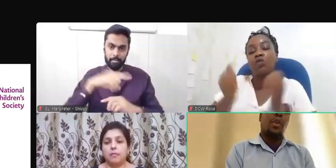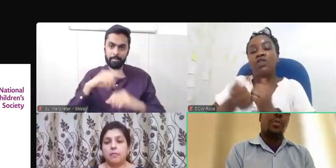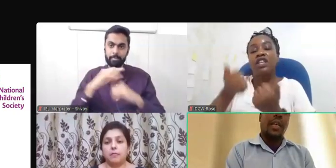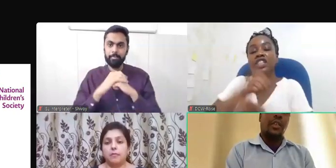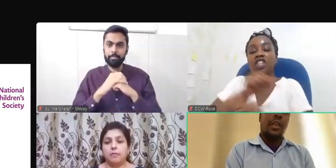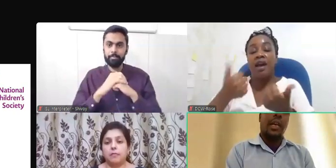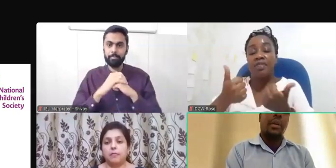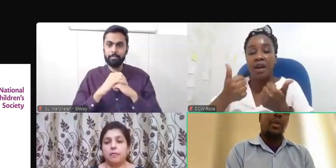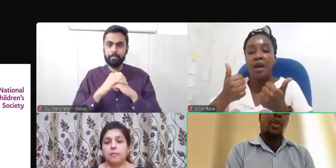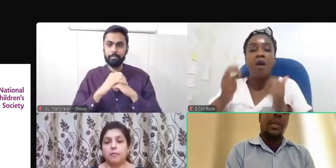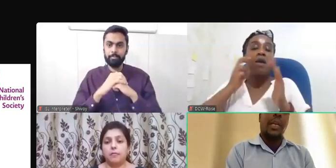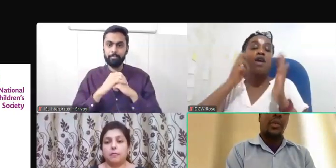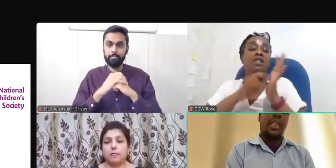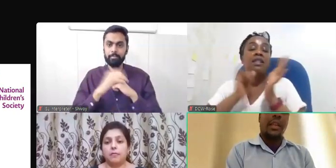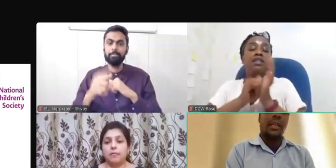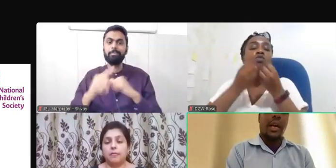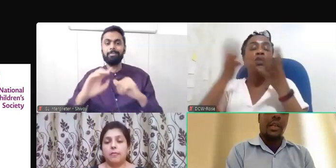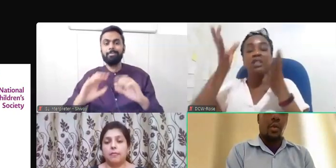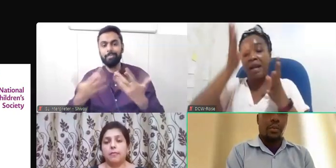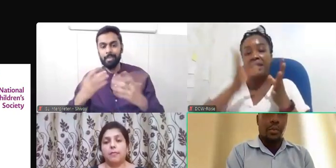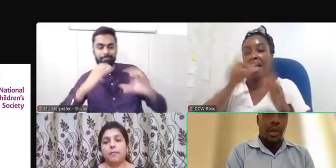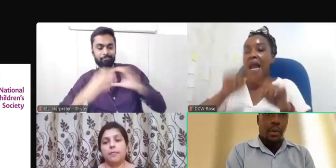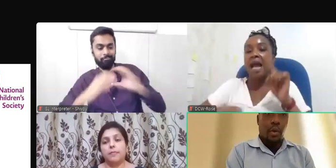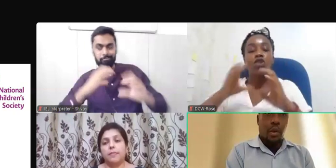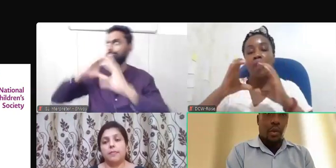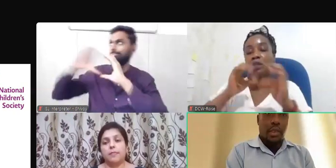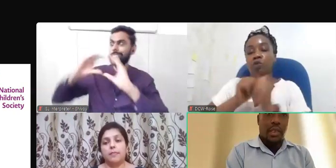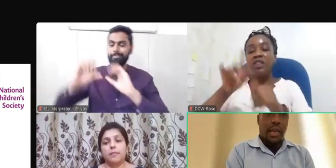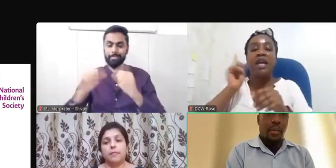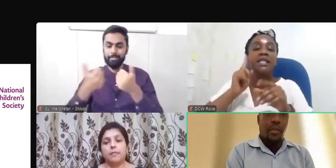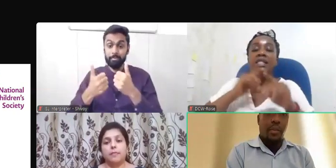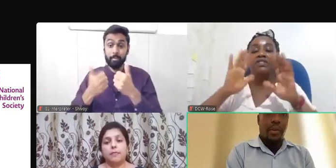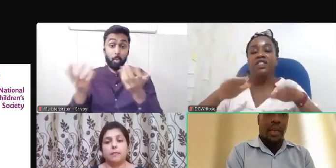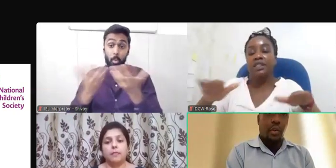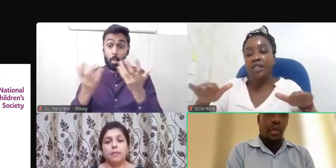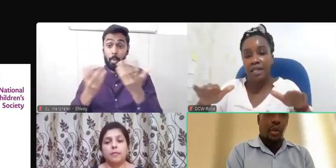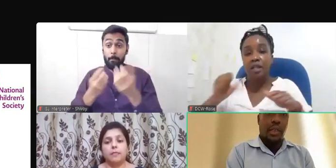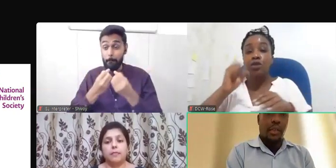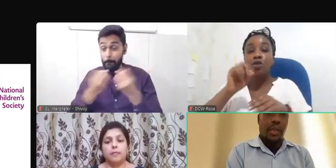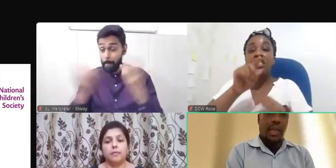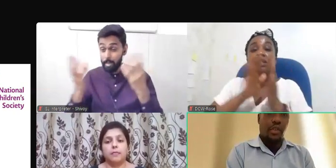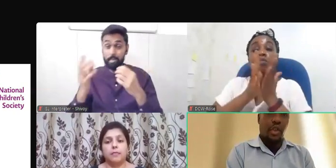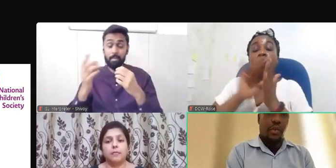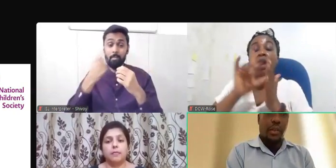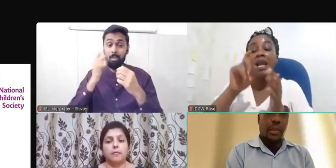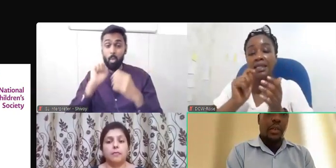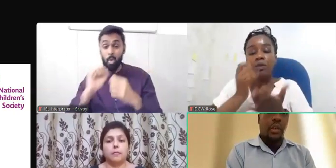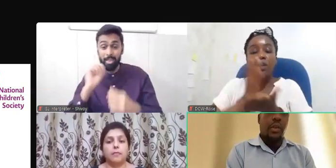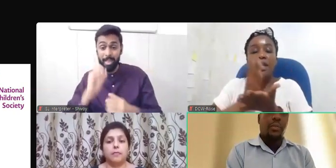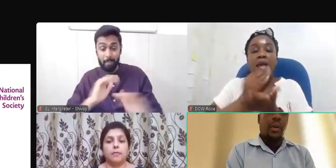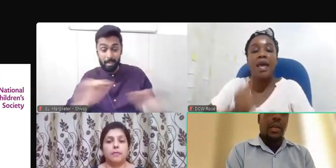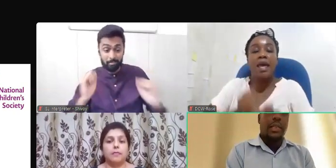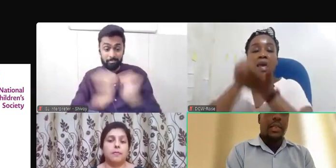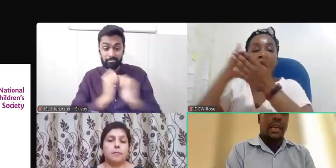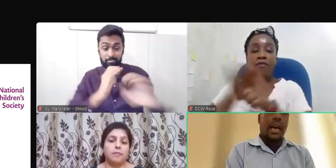based on the home side, so that they can be able to communicate with each other at home. Because we noticed most of the parents cannot communicate with their deaf children. So